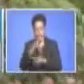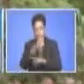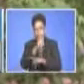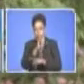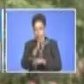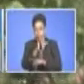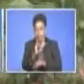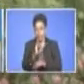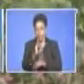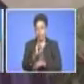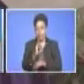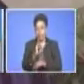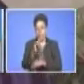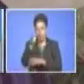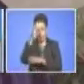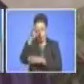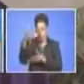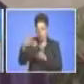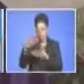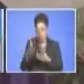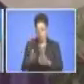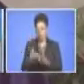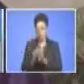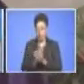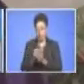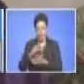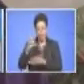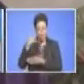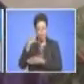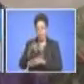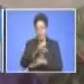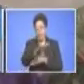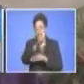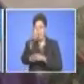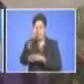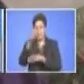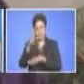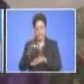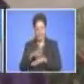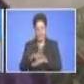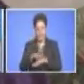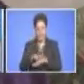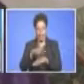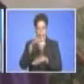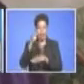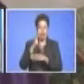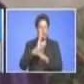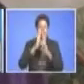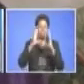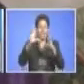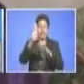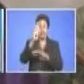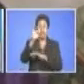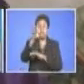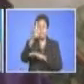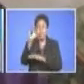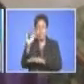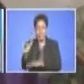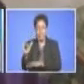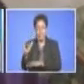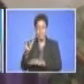father of the neighborhood. I could call him anytime. The water pump was Billy. I would scream,